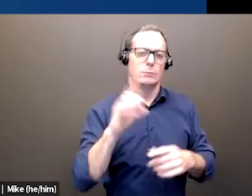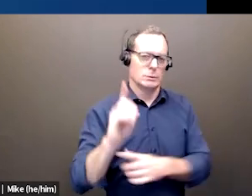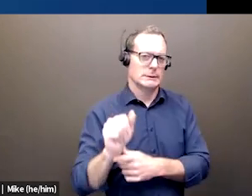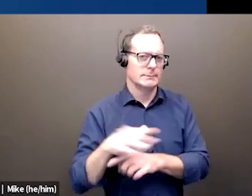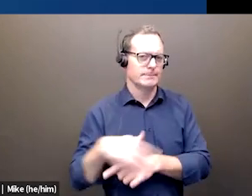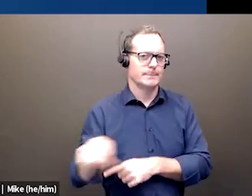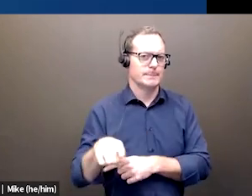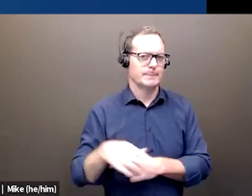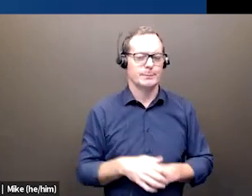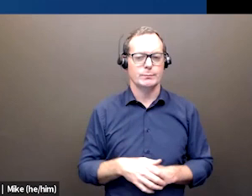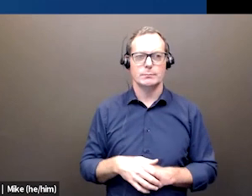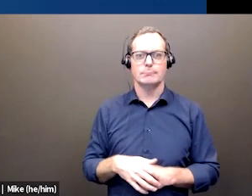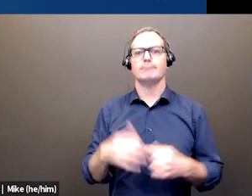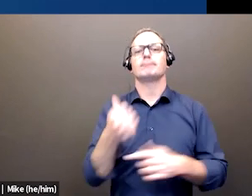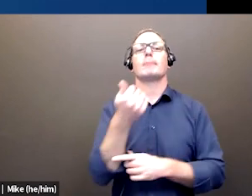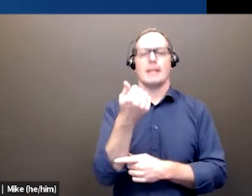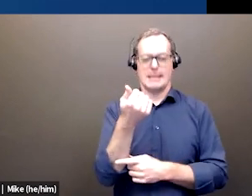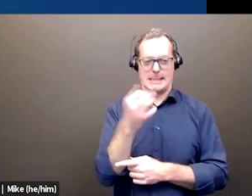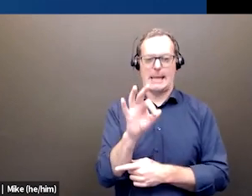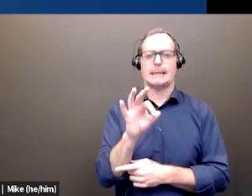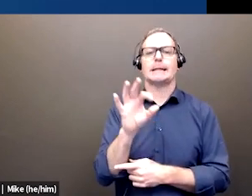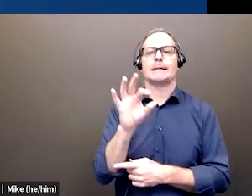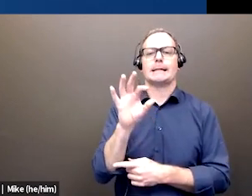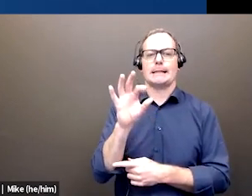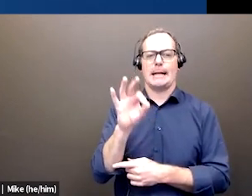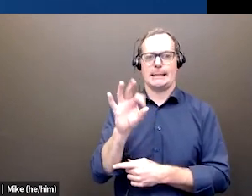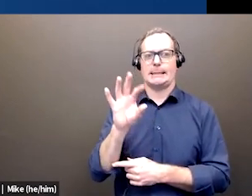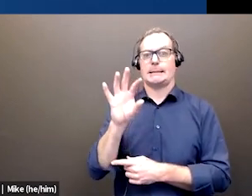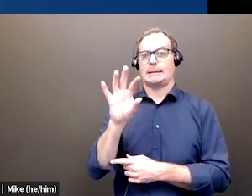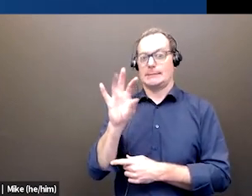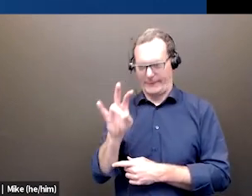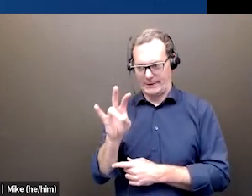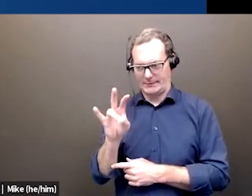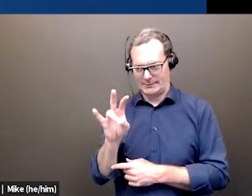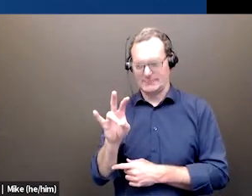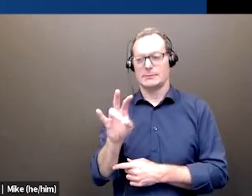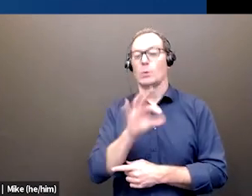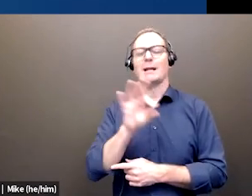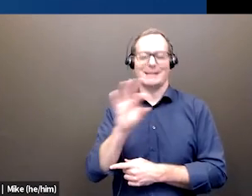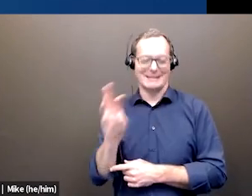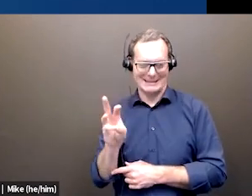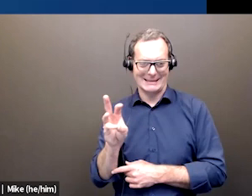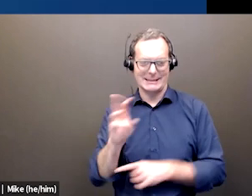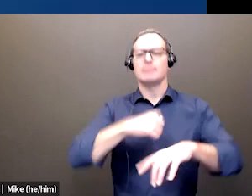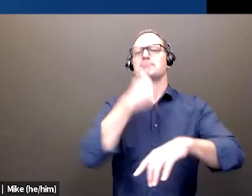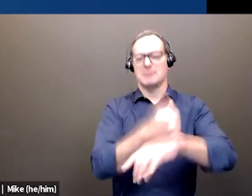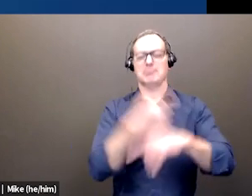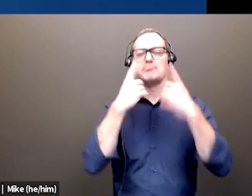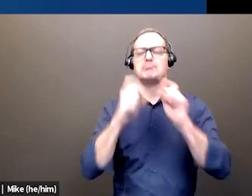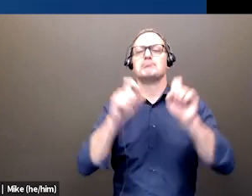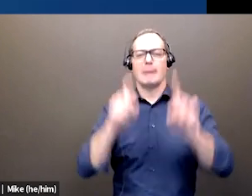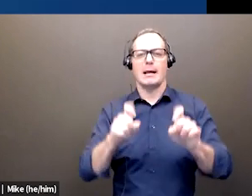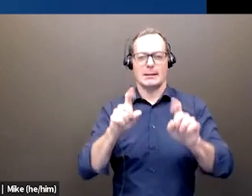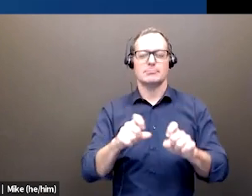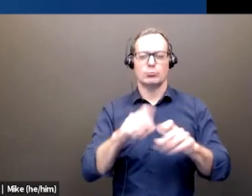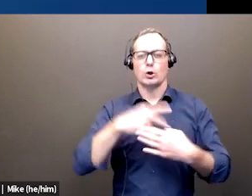place our special needs summer pilot project. This project was designed in collaboration with